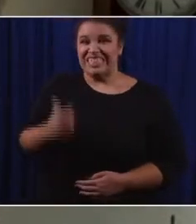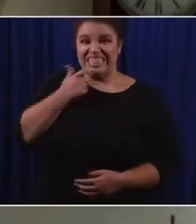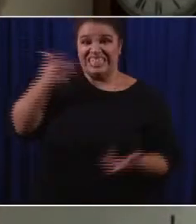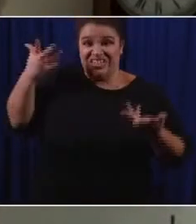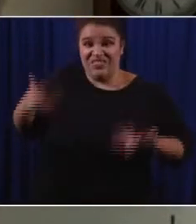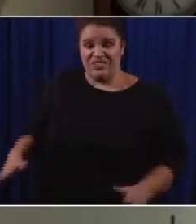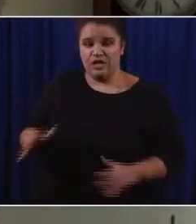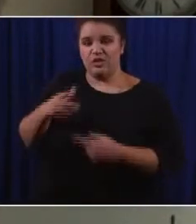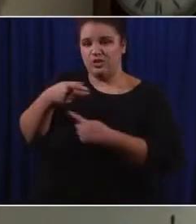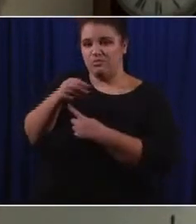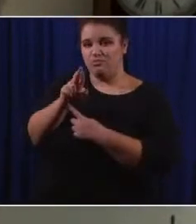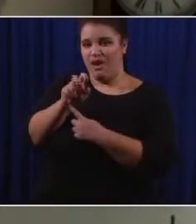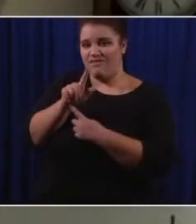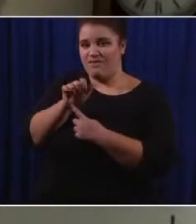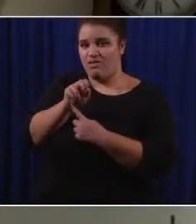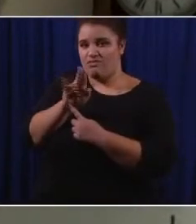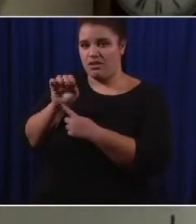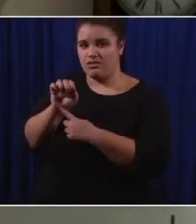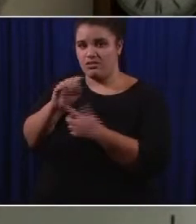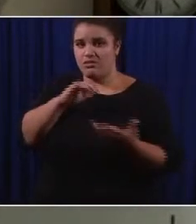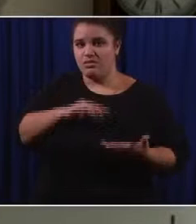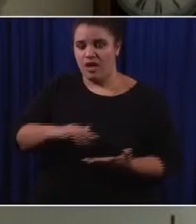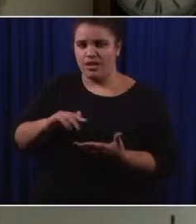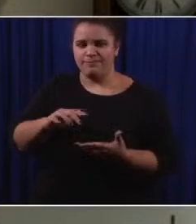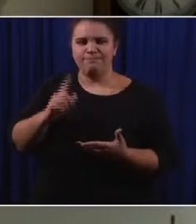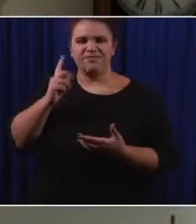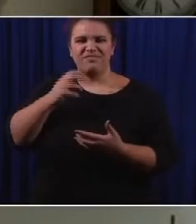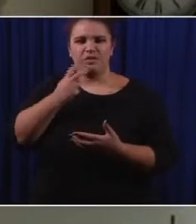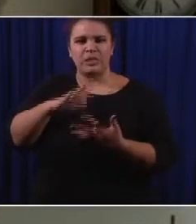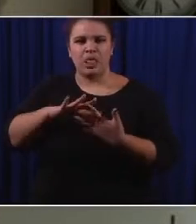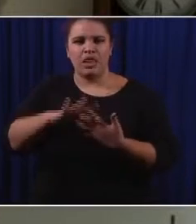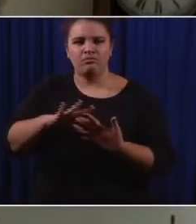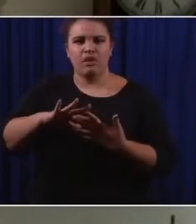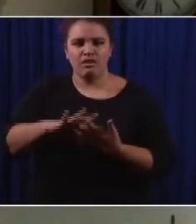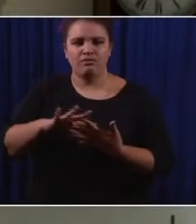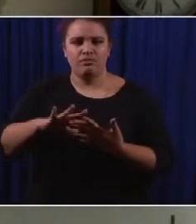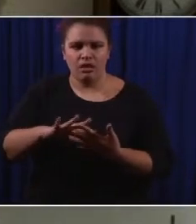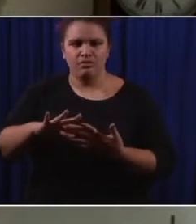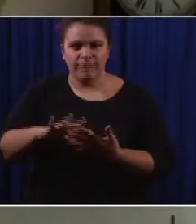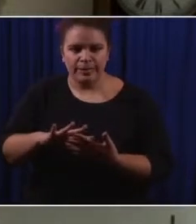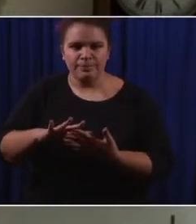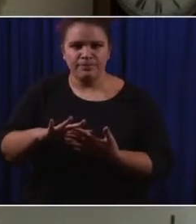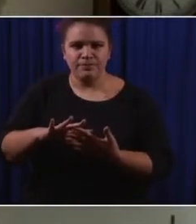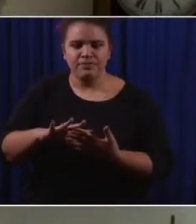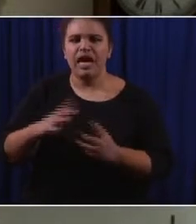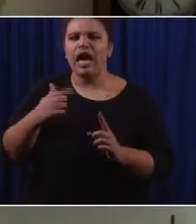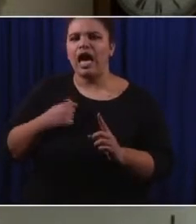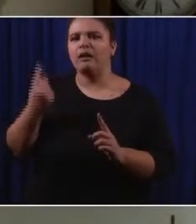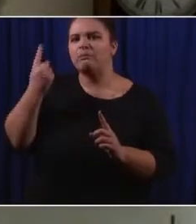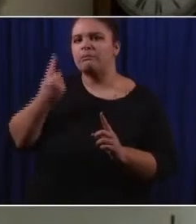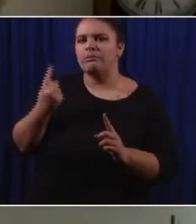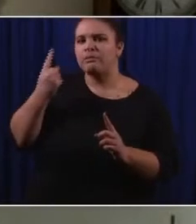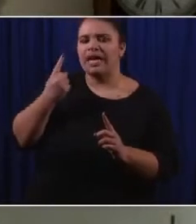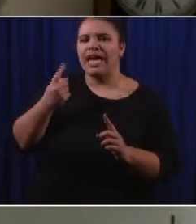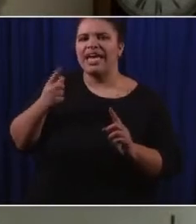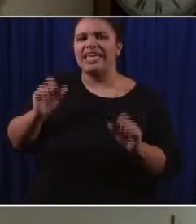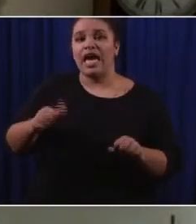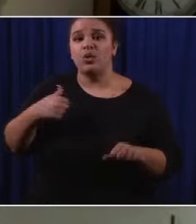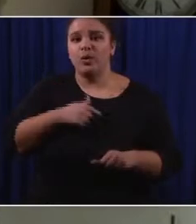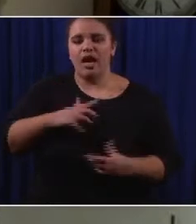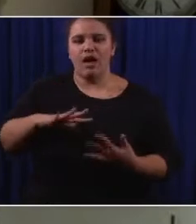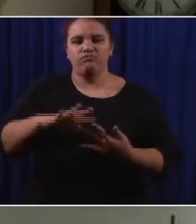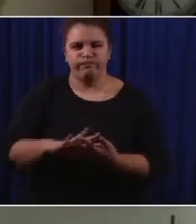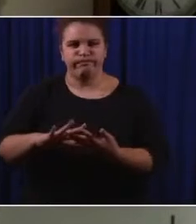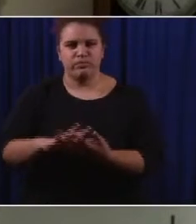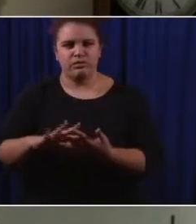some practice we put that to? I'm curious as to whether there is something